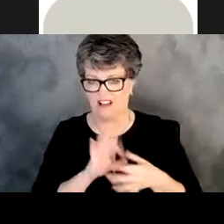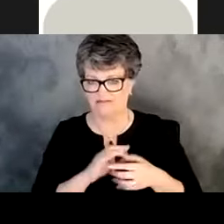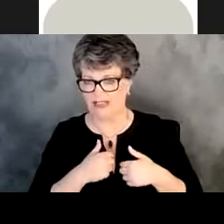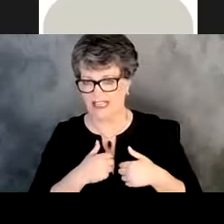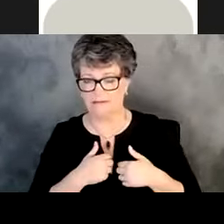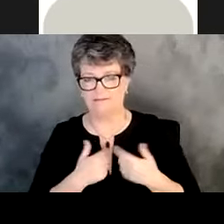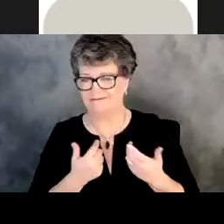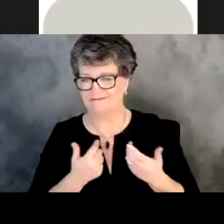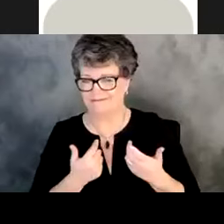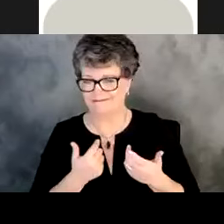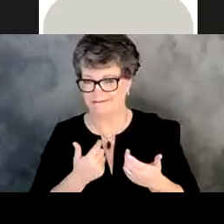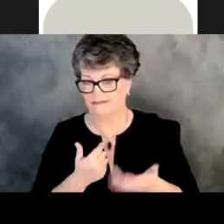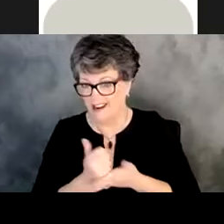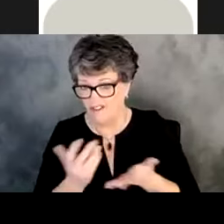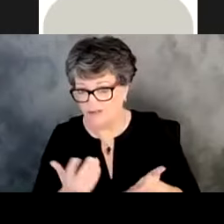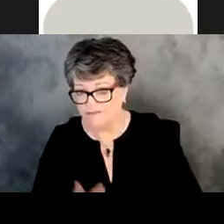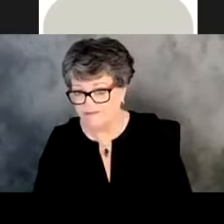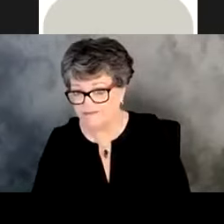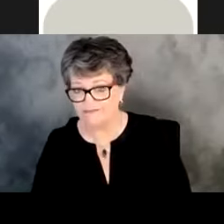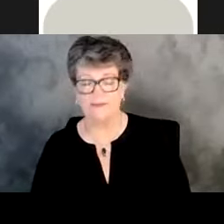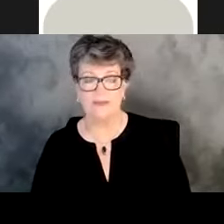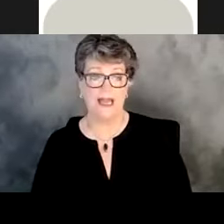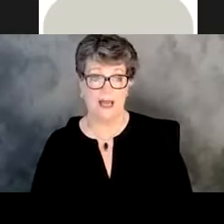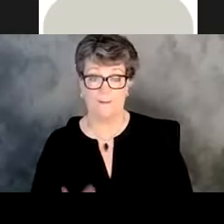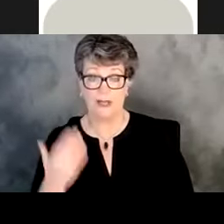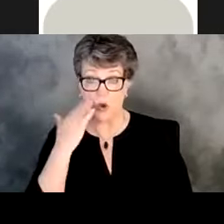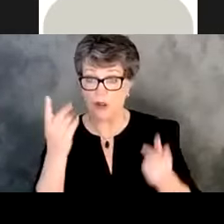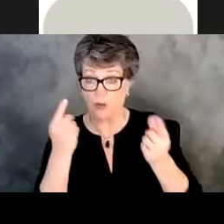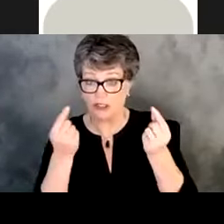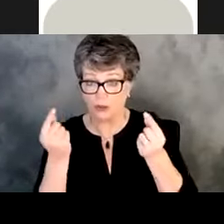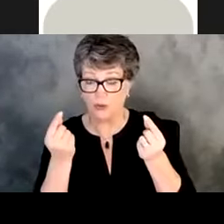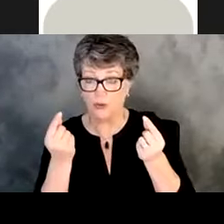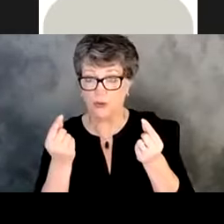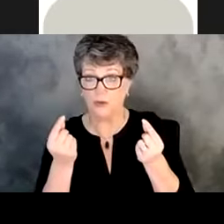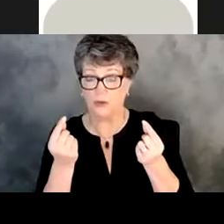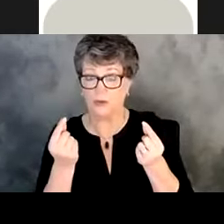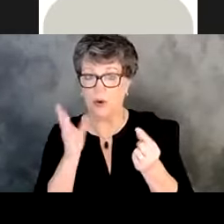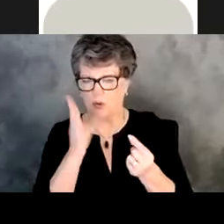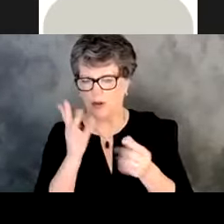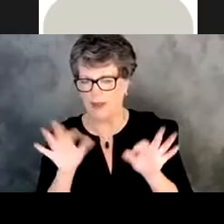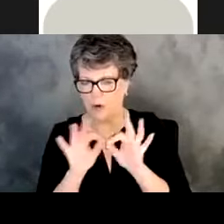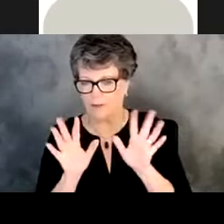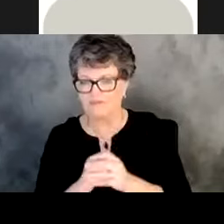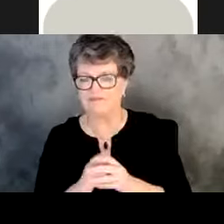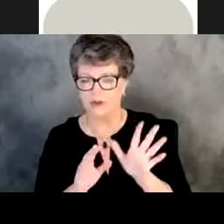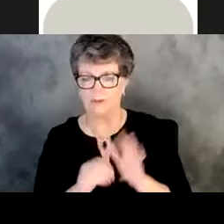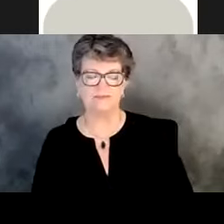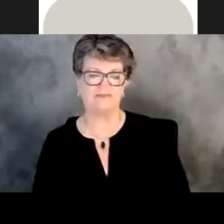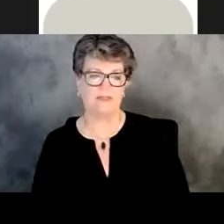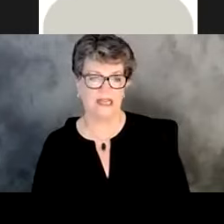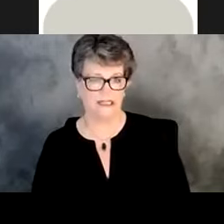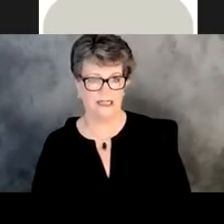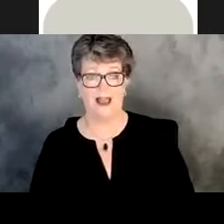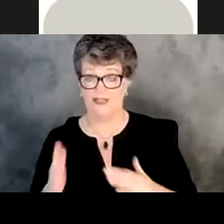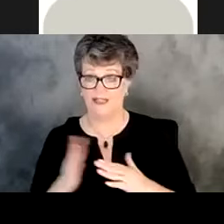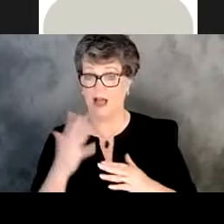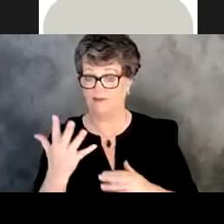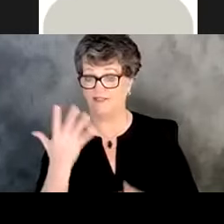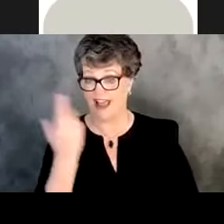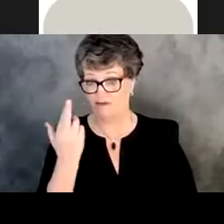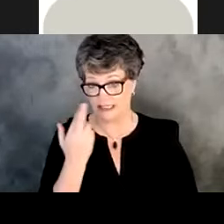be as helpful. But knowing what to do is going to be important. So the top 5 reasons